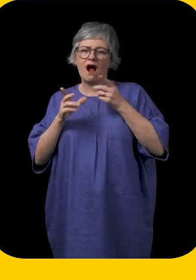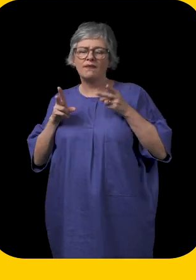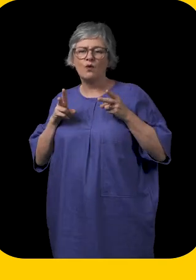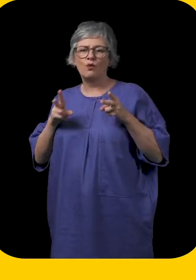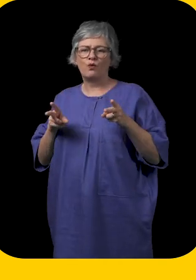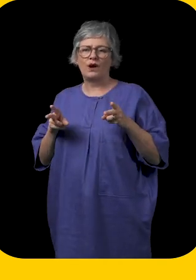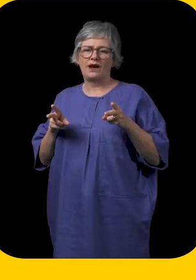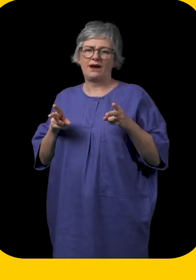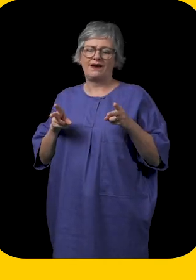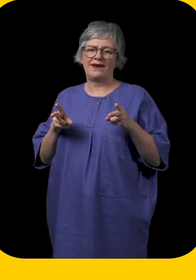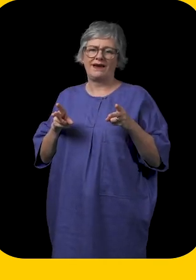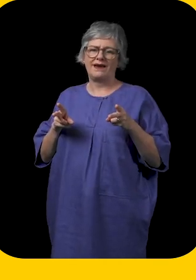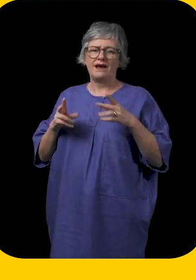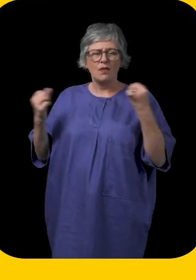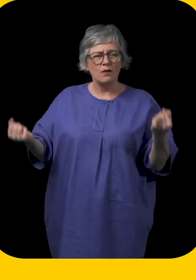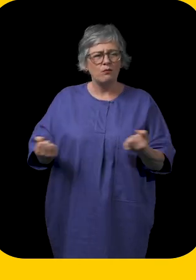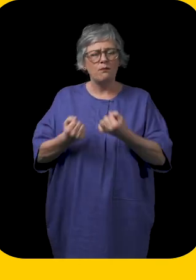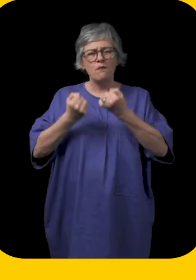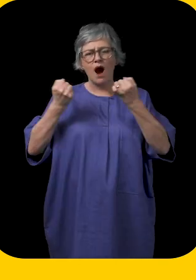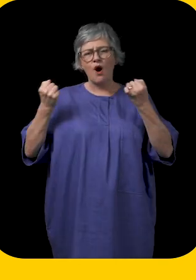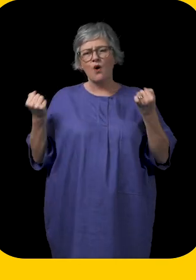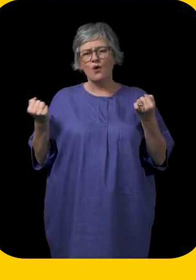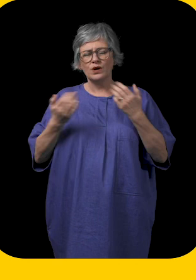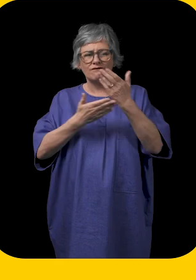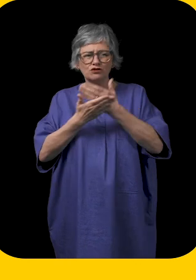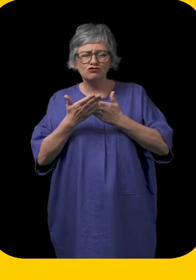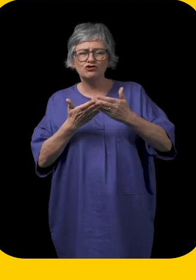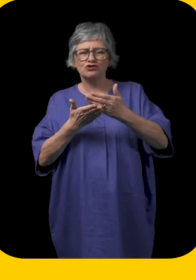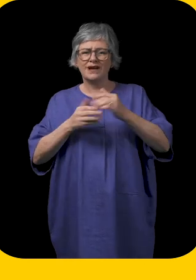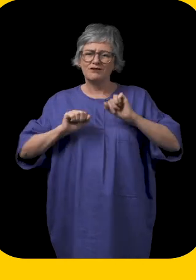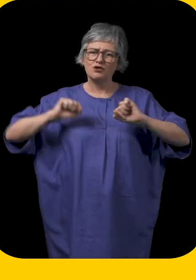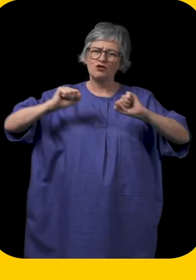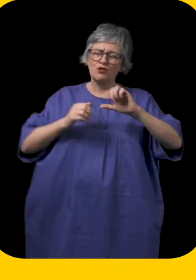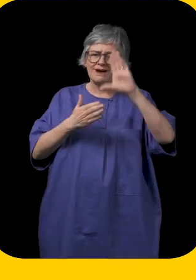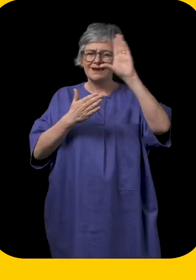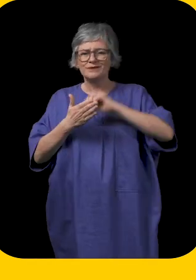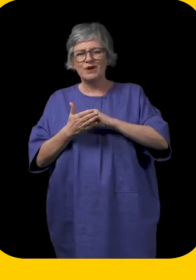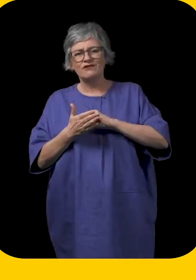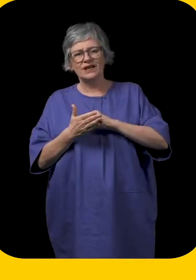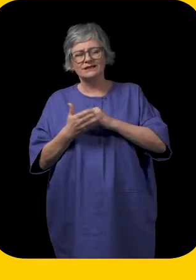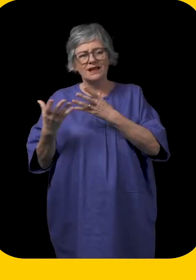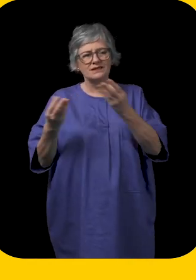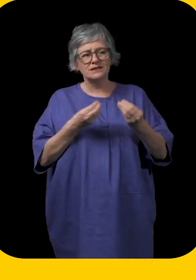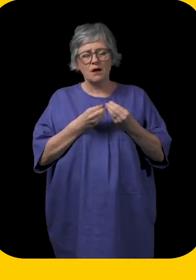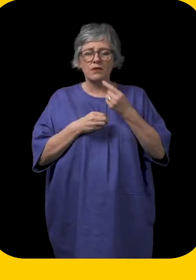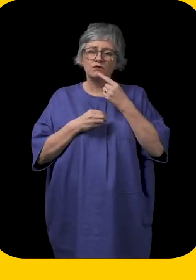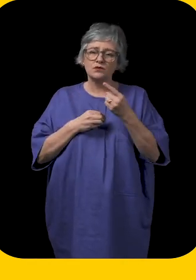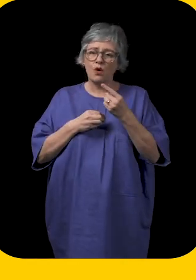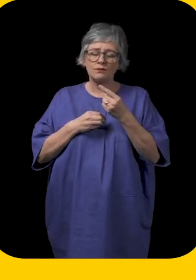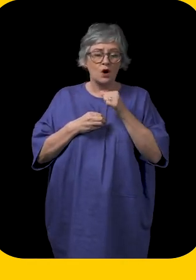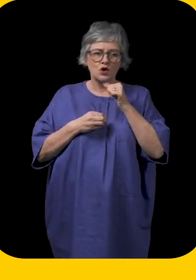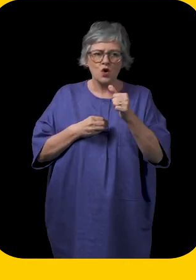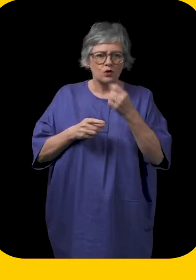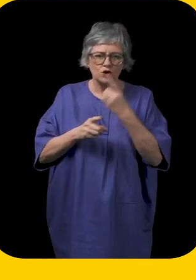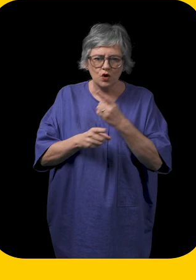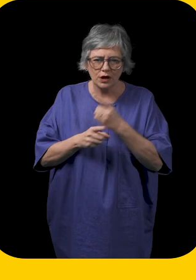But also in the other way, I think just in terms of the power of sharing your experience, especially when it's something that you're often